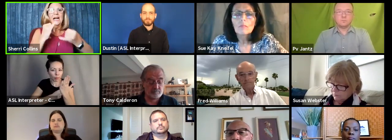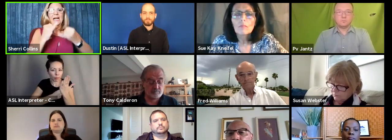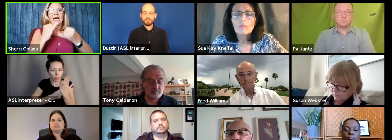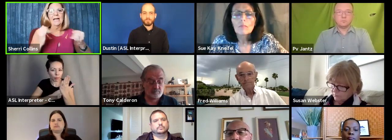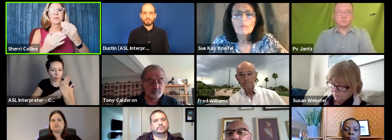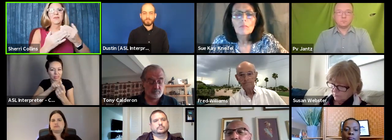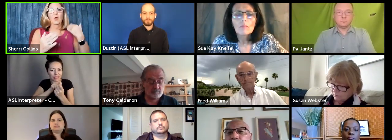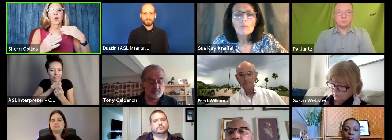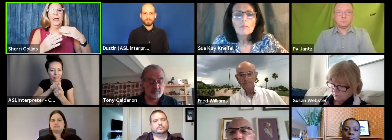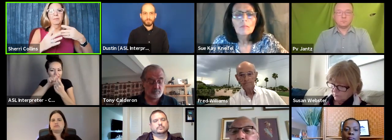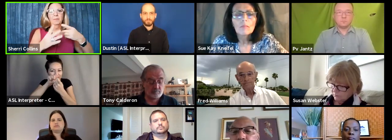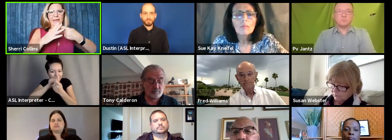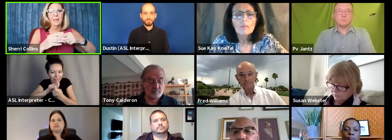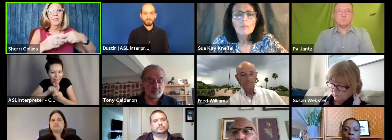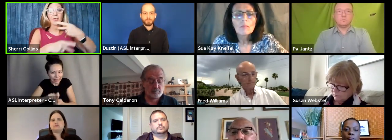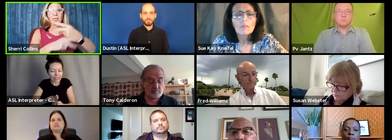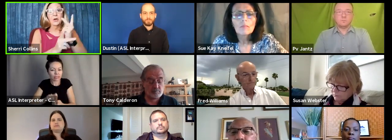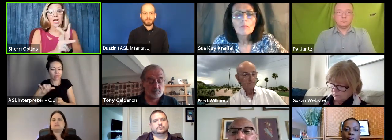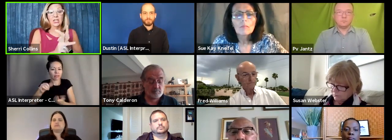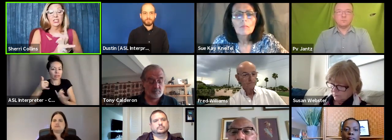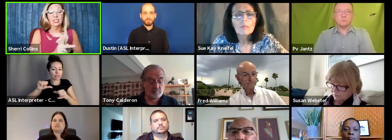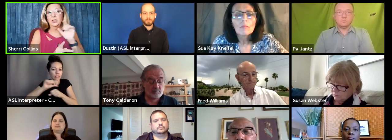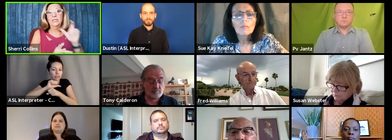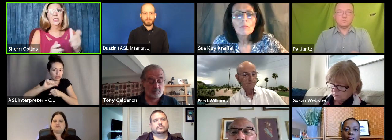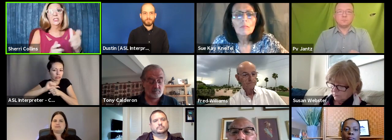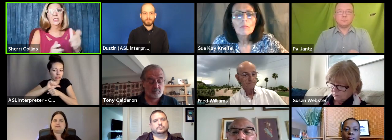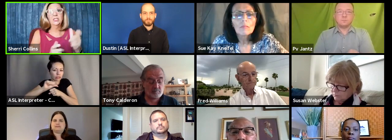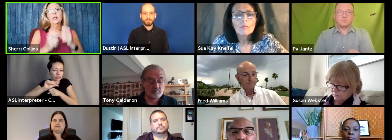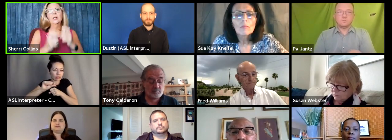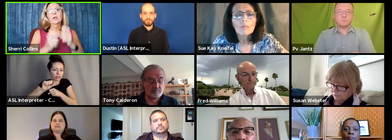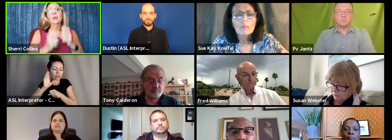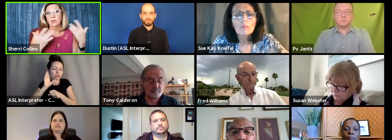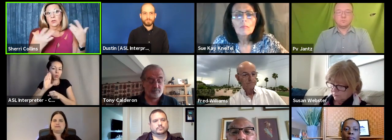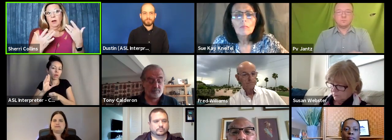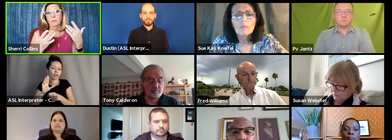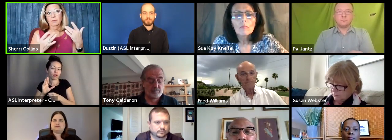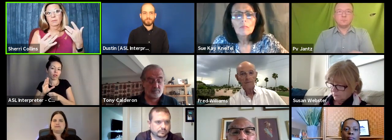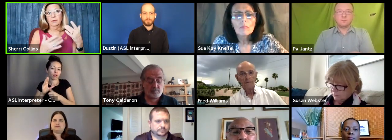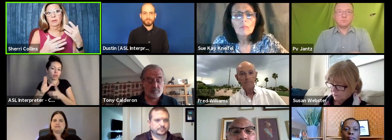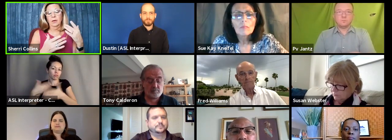being finalized before they begin the production. So this huge